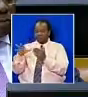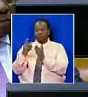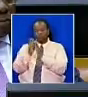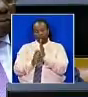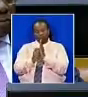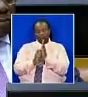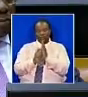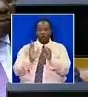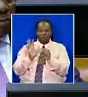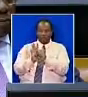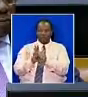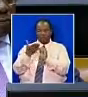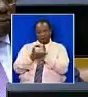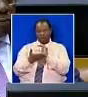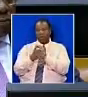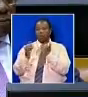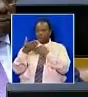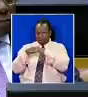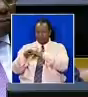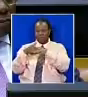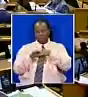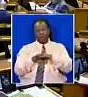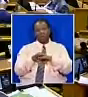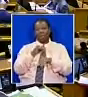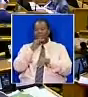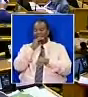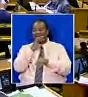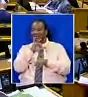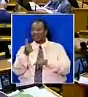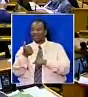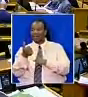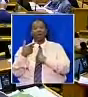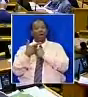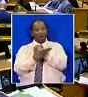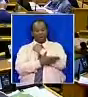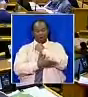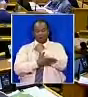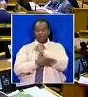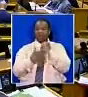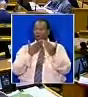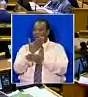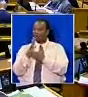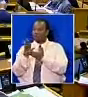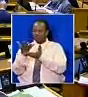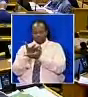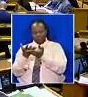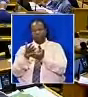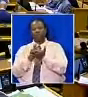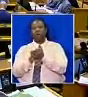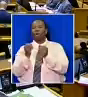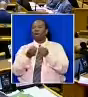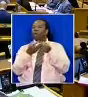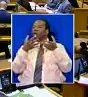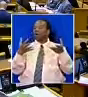I respectfully urge that we further use both bilateral and multilateral engagements, including the Pan-African Parliament,